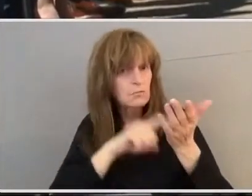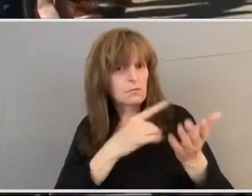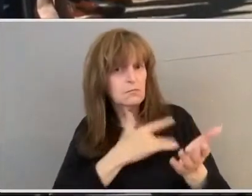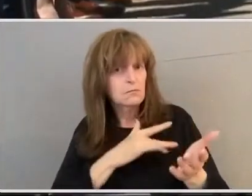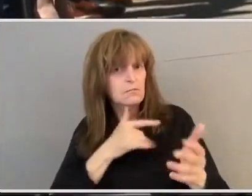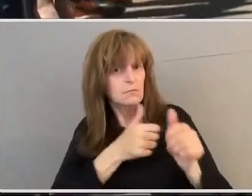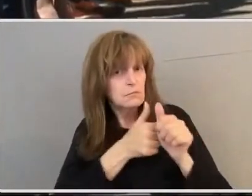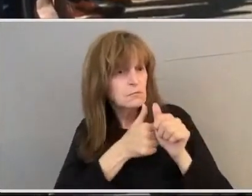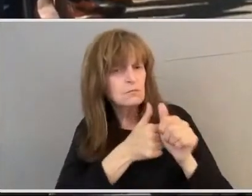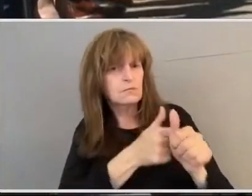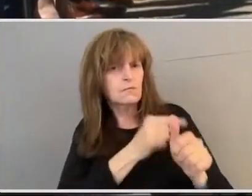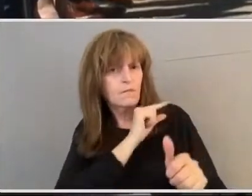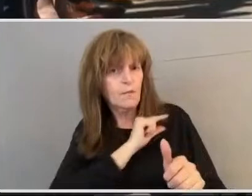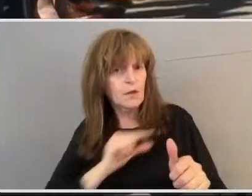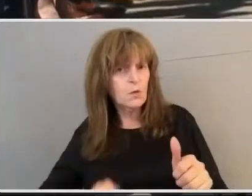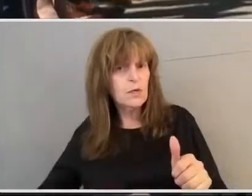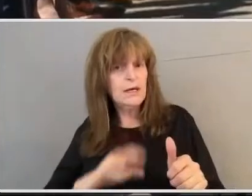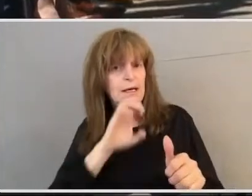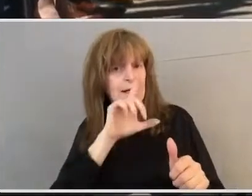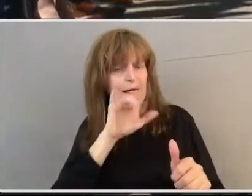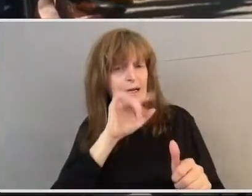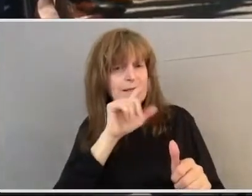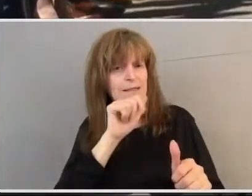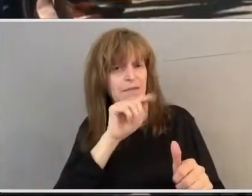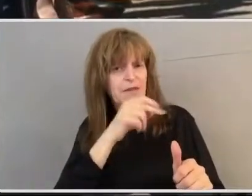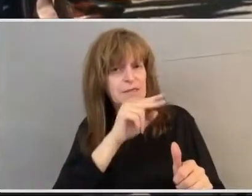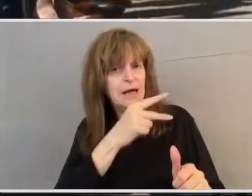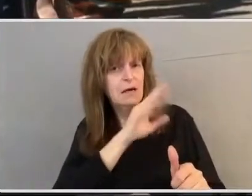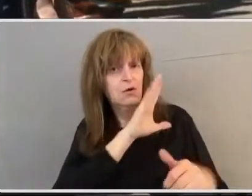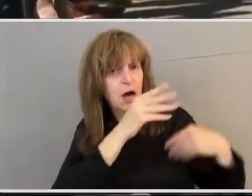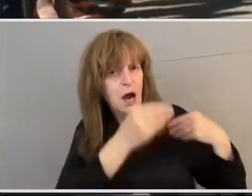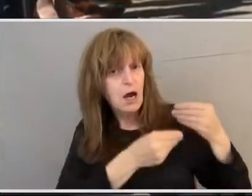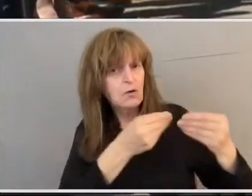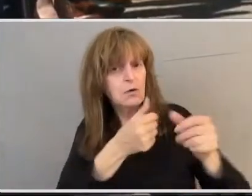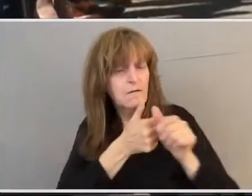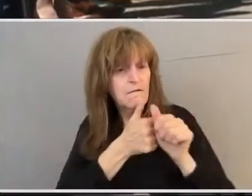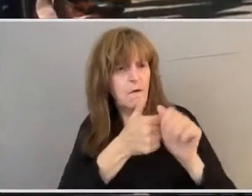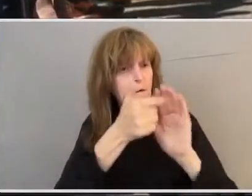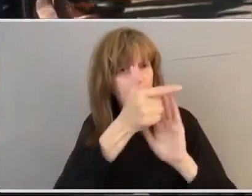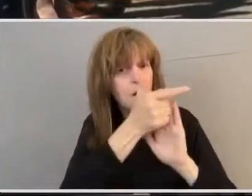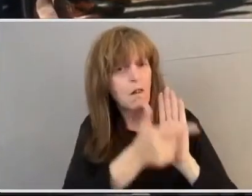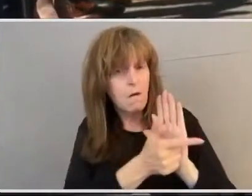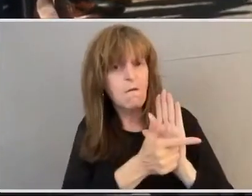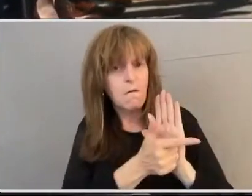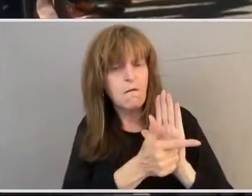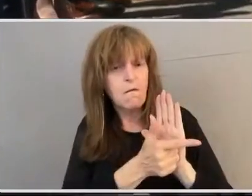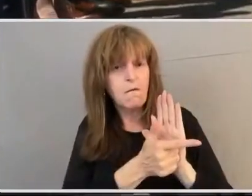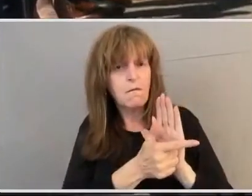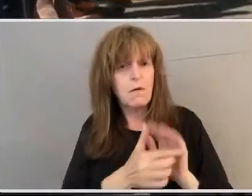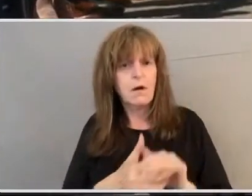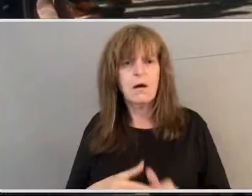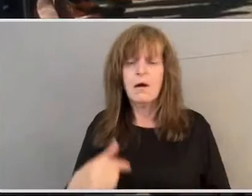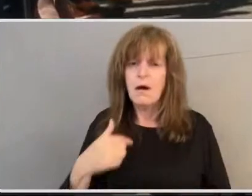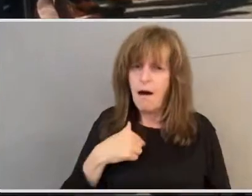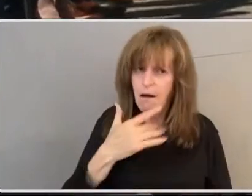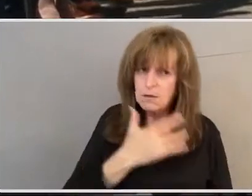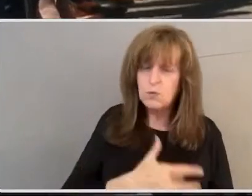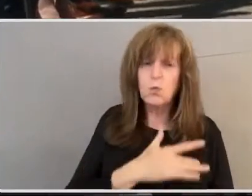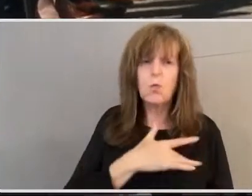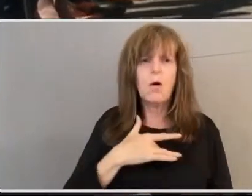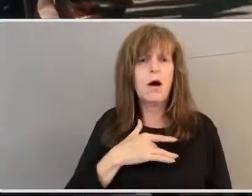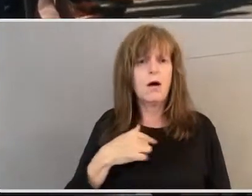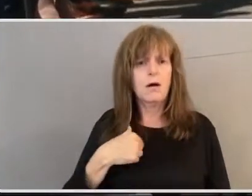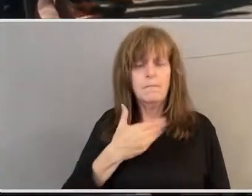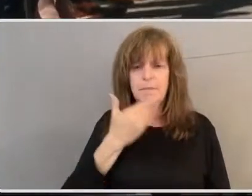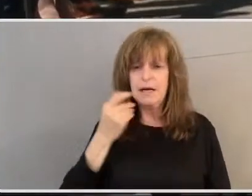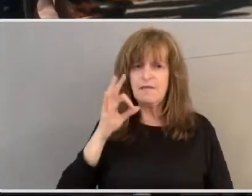successors according to law. I swear, to the best of my ability, I will serve honestly and faithfully as